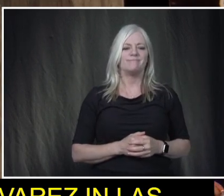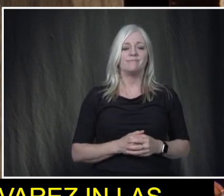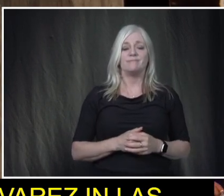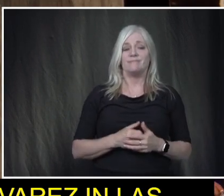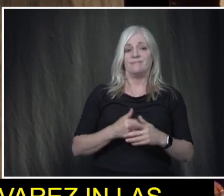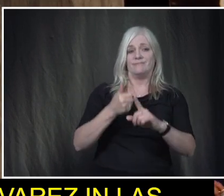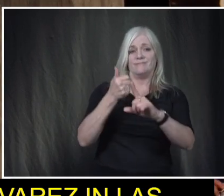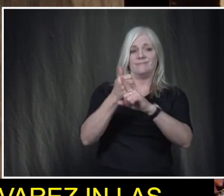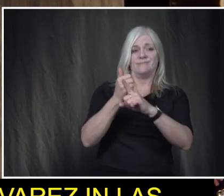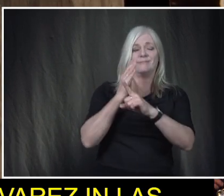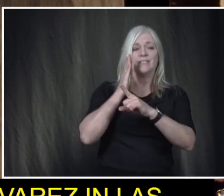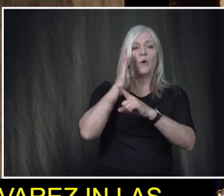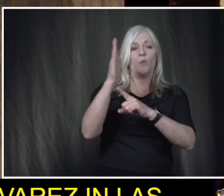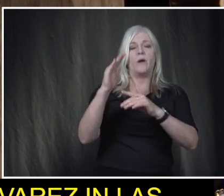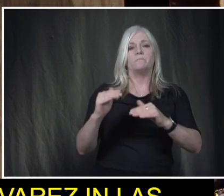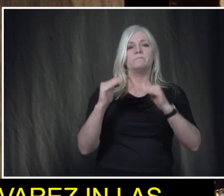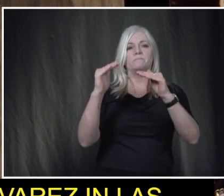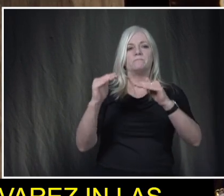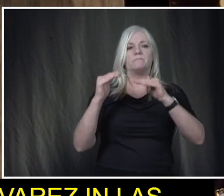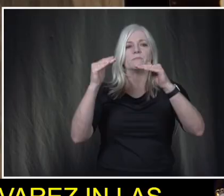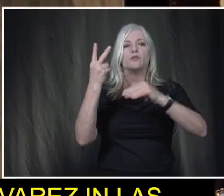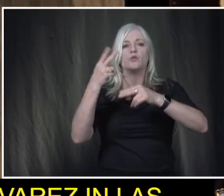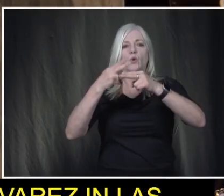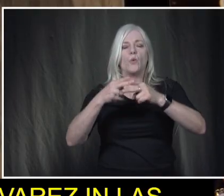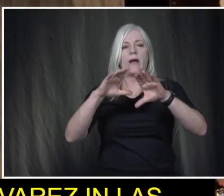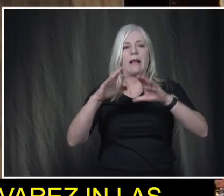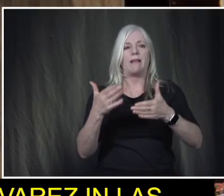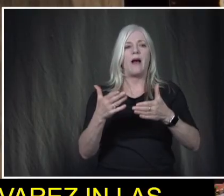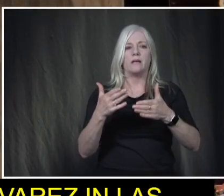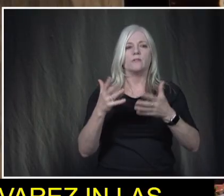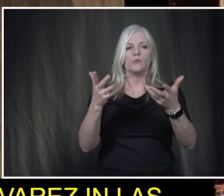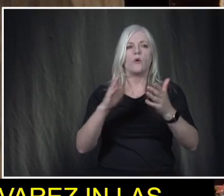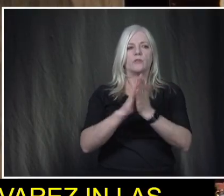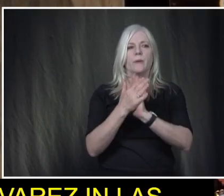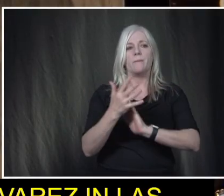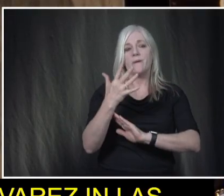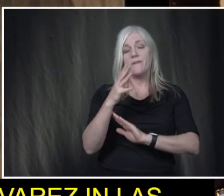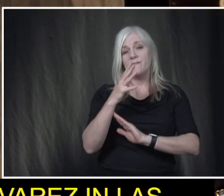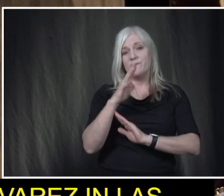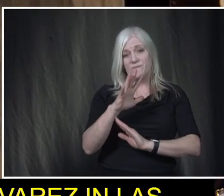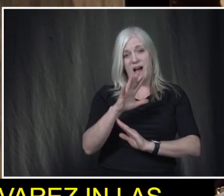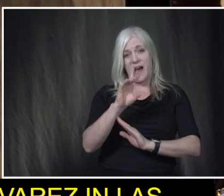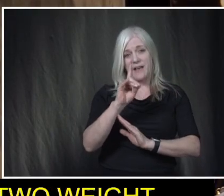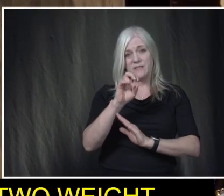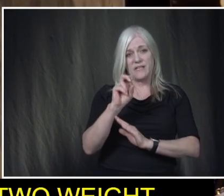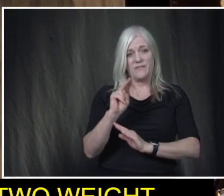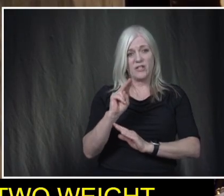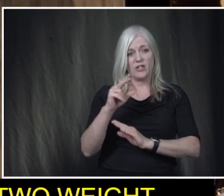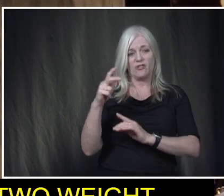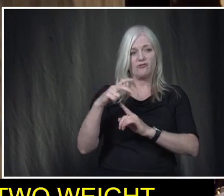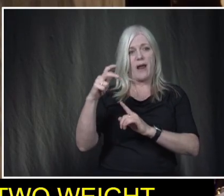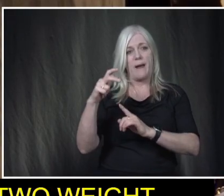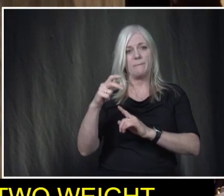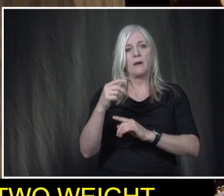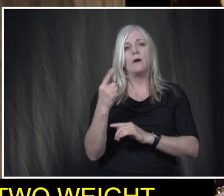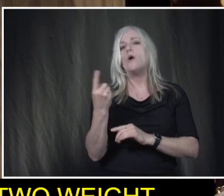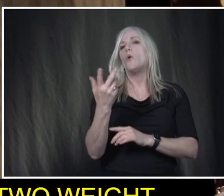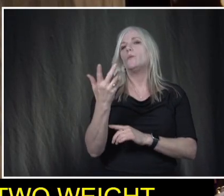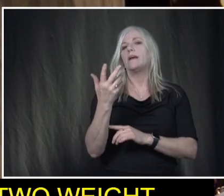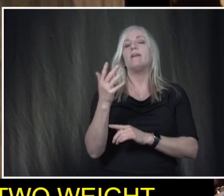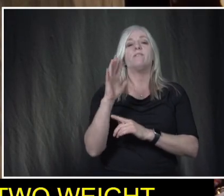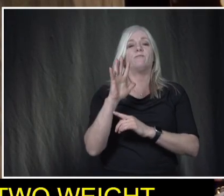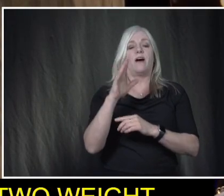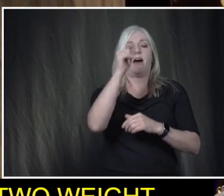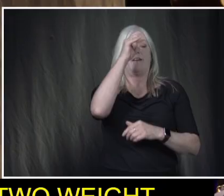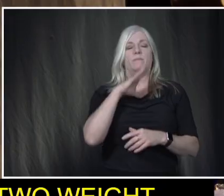Terence will move up 2 weight classes in his quest to become a 5-division champion. Only 5 men in the history